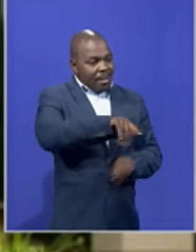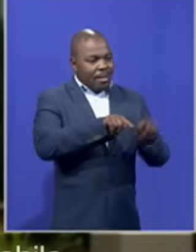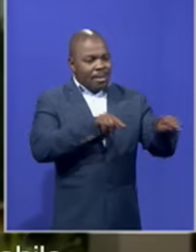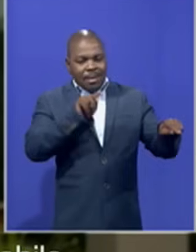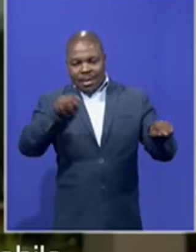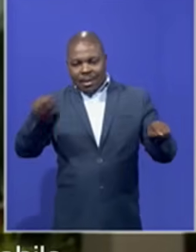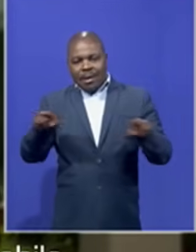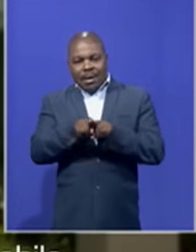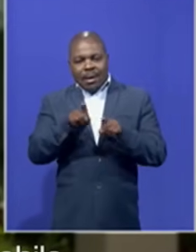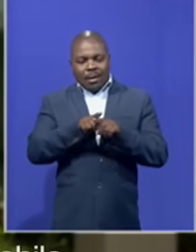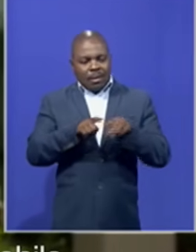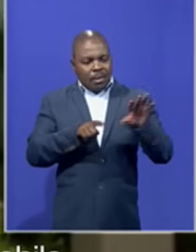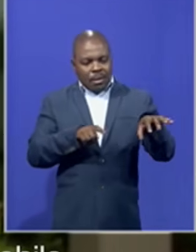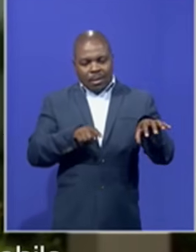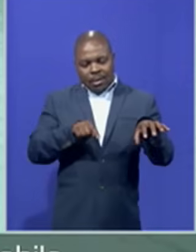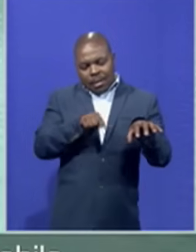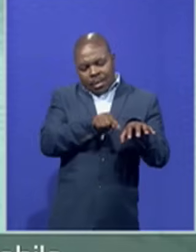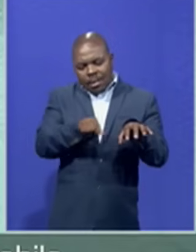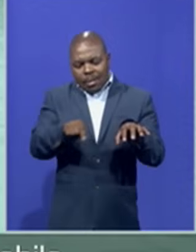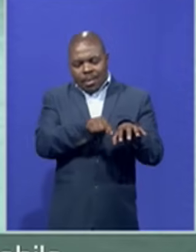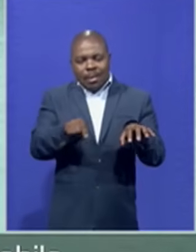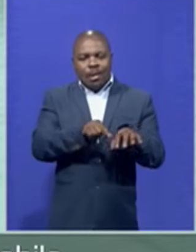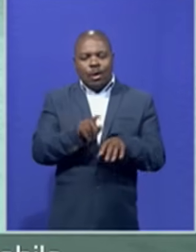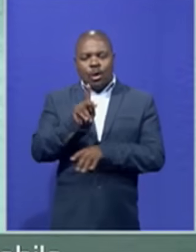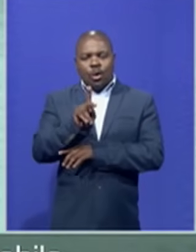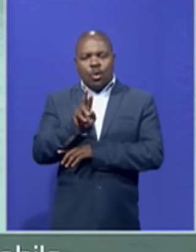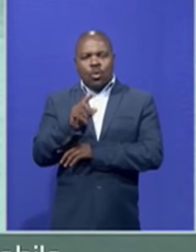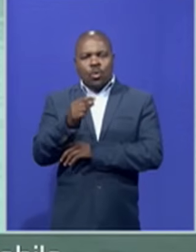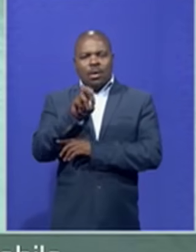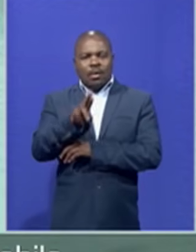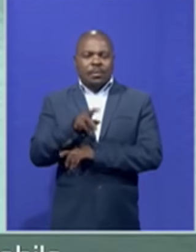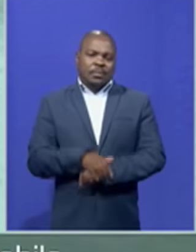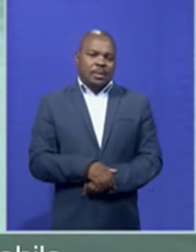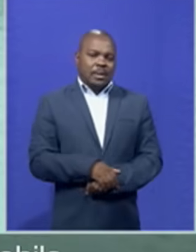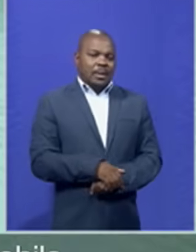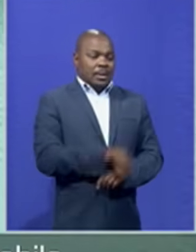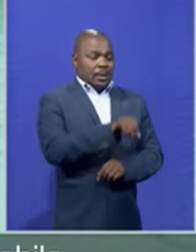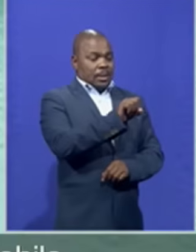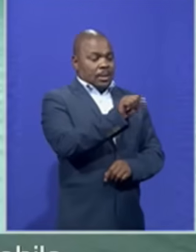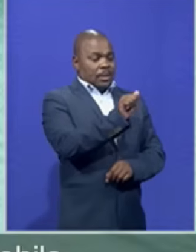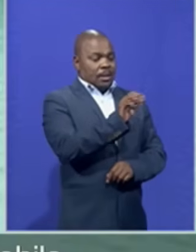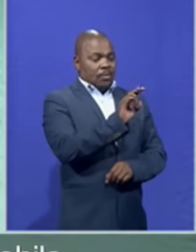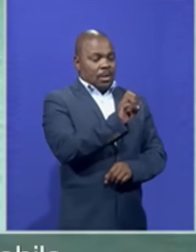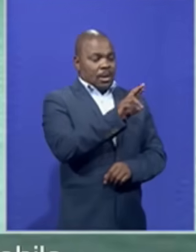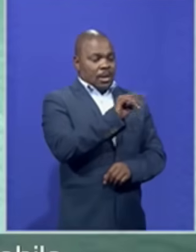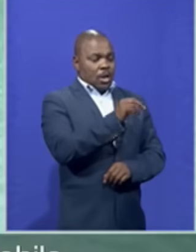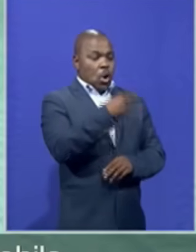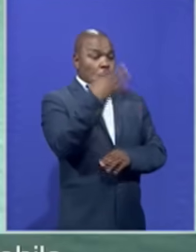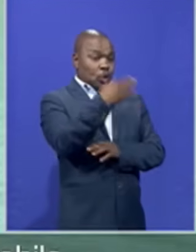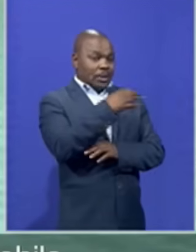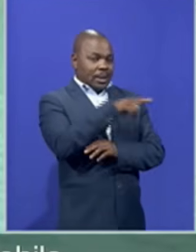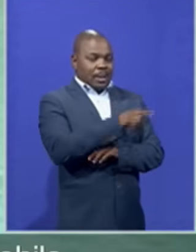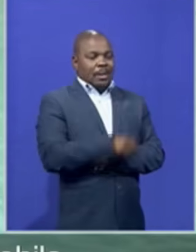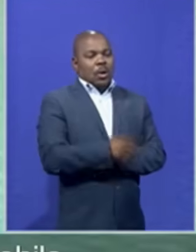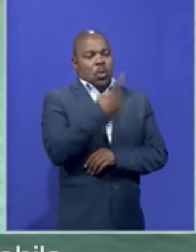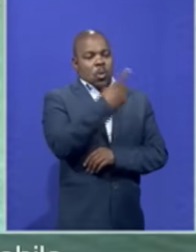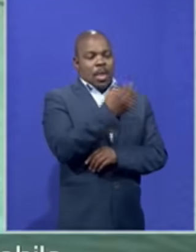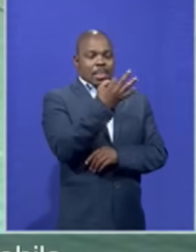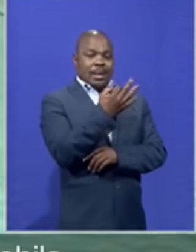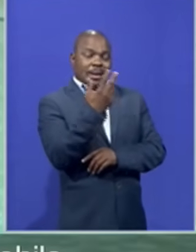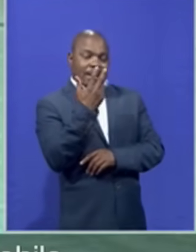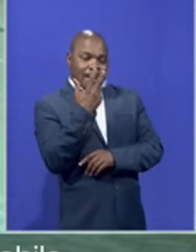share, borders with Kruger National Park. Radisson Safari Hotel yeo e nago le diphapuši tša go robala tše 136 tša go